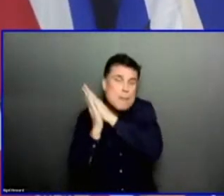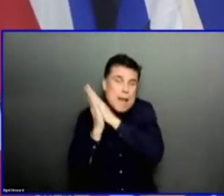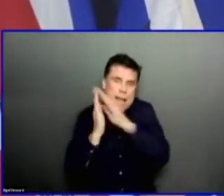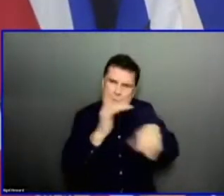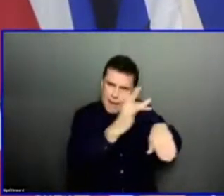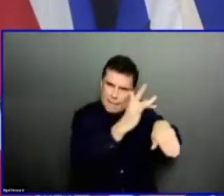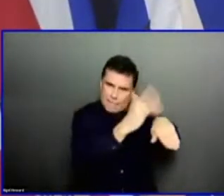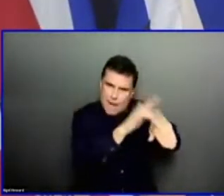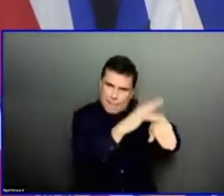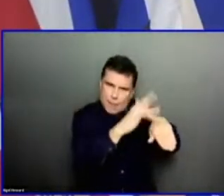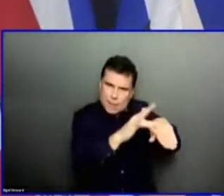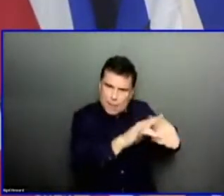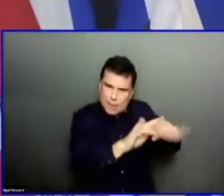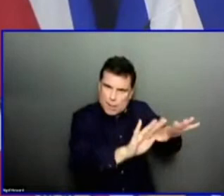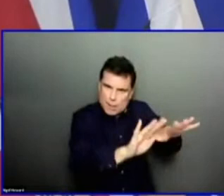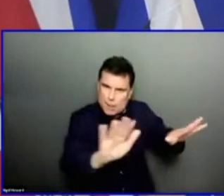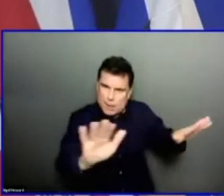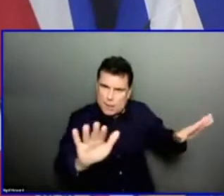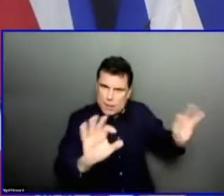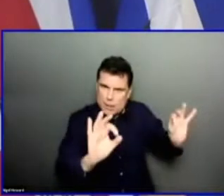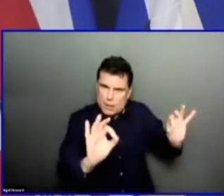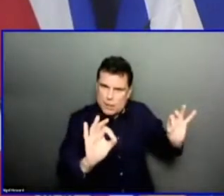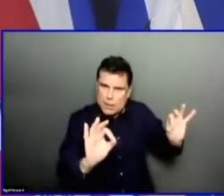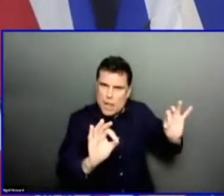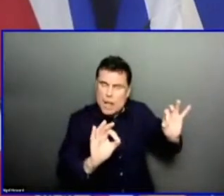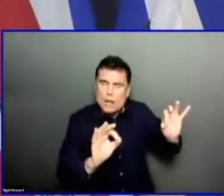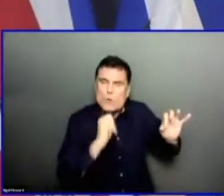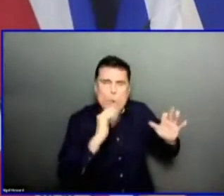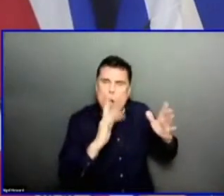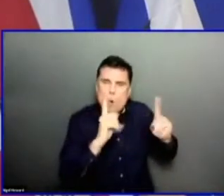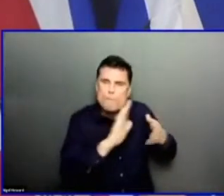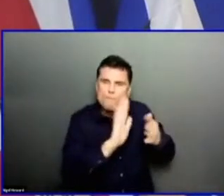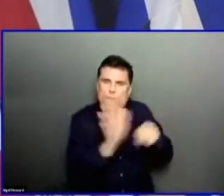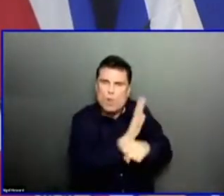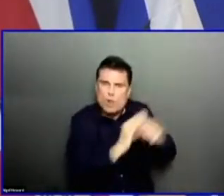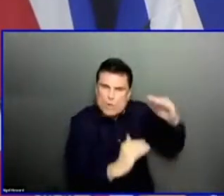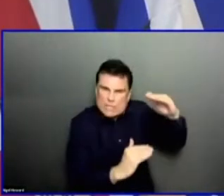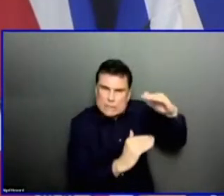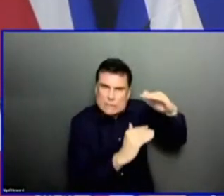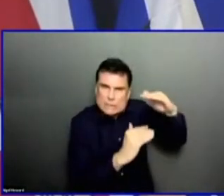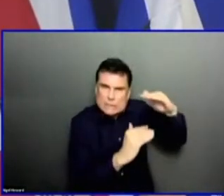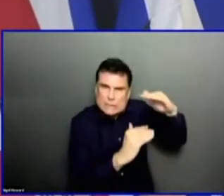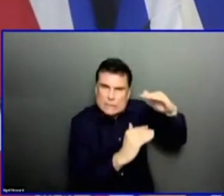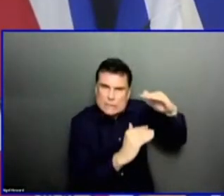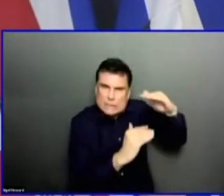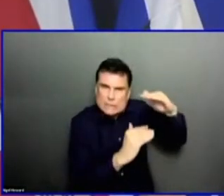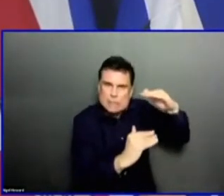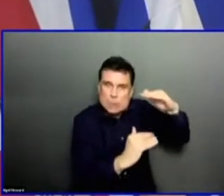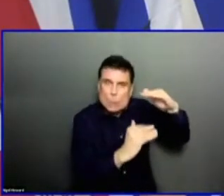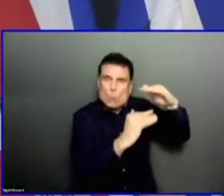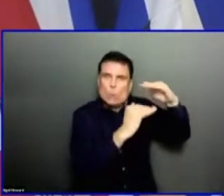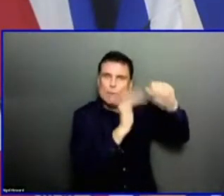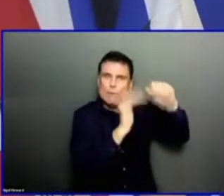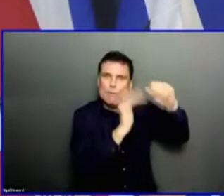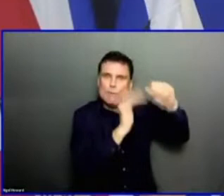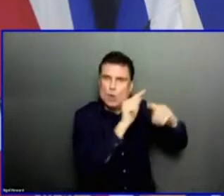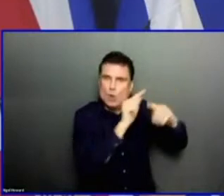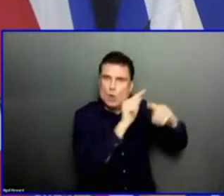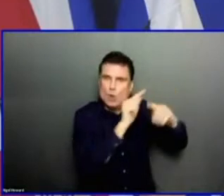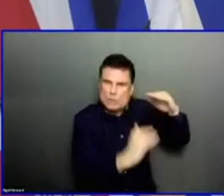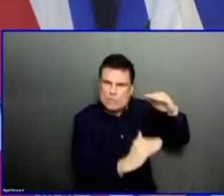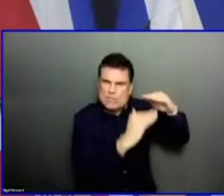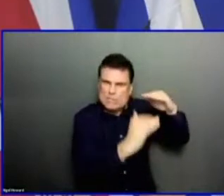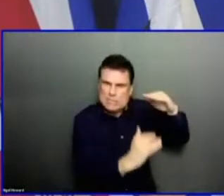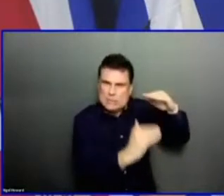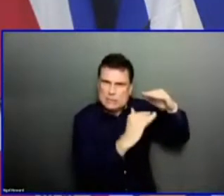March to ensure that we had adequate acute care capacity based on what we had seen in Italy and in China and in